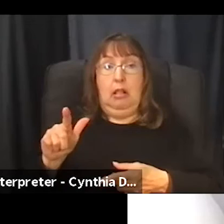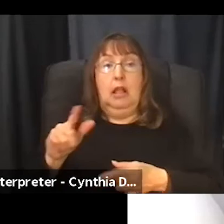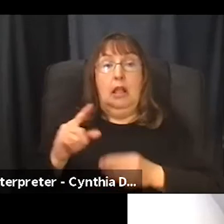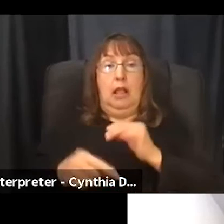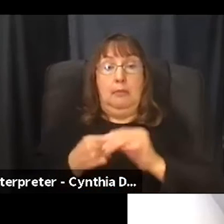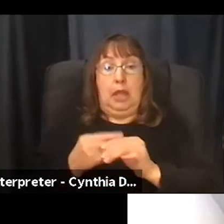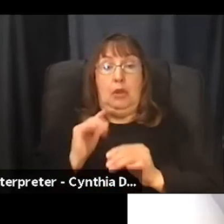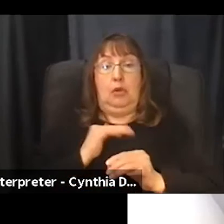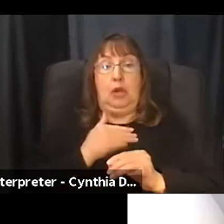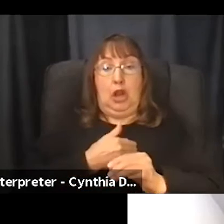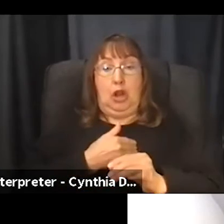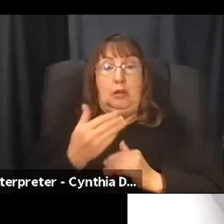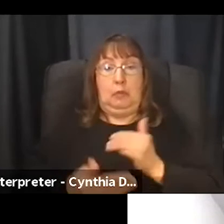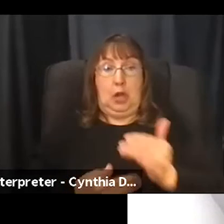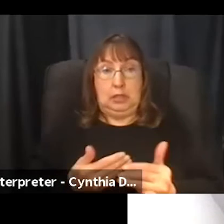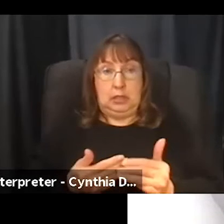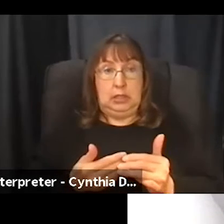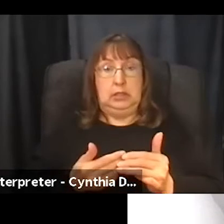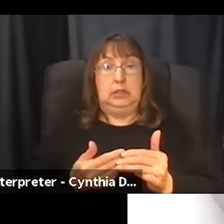processes, our